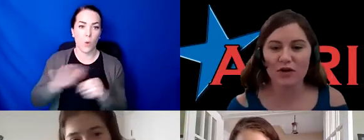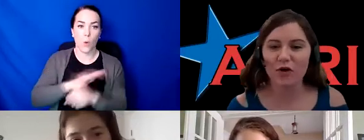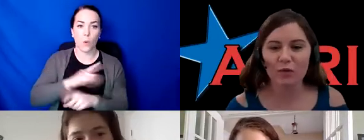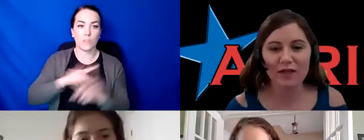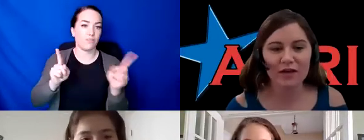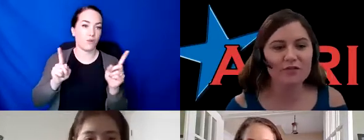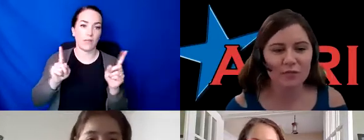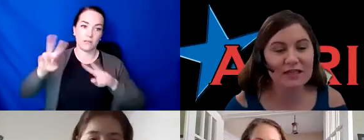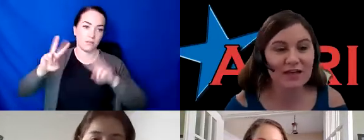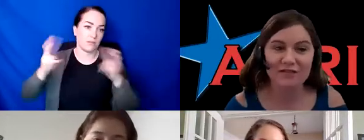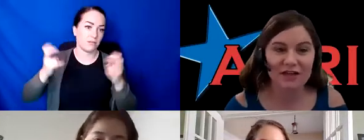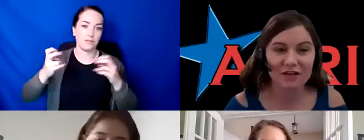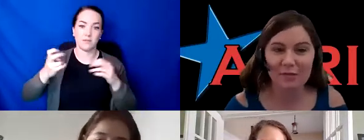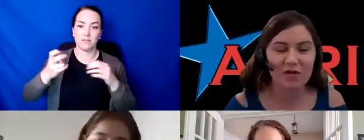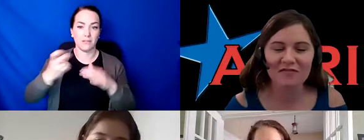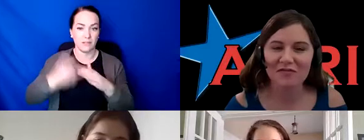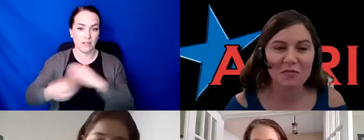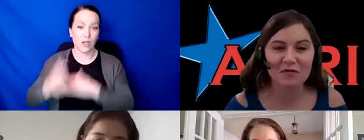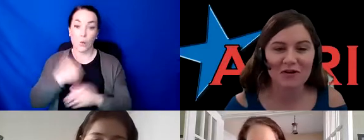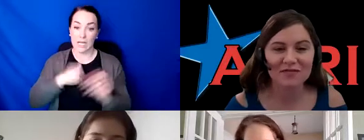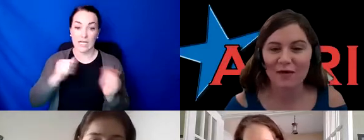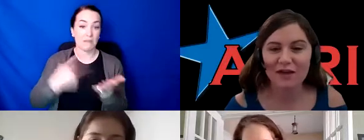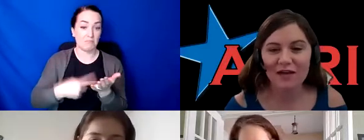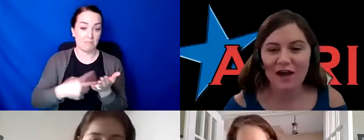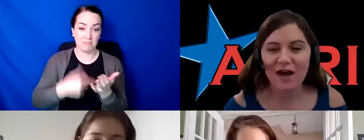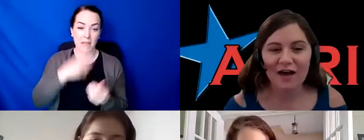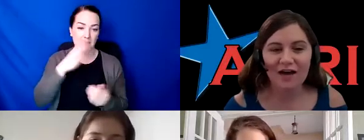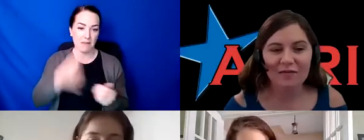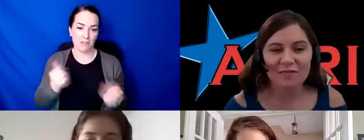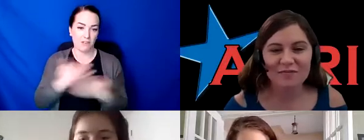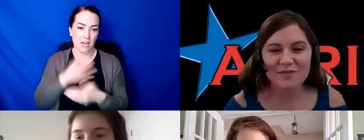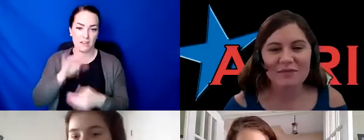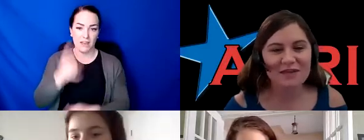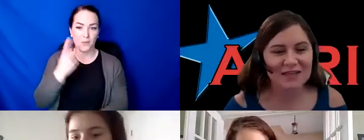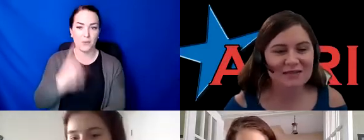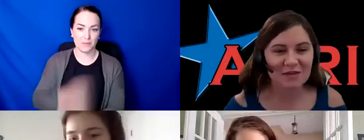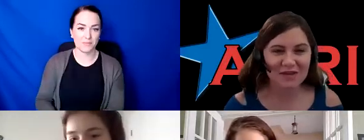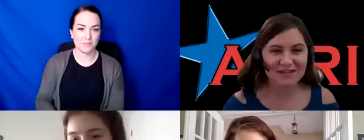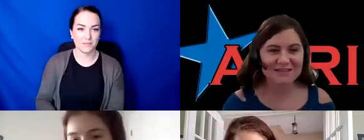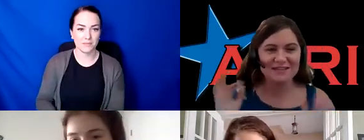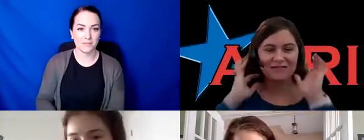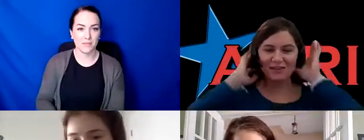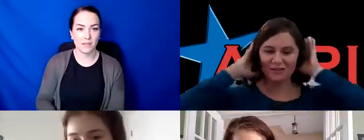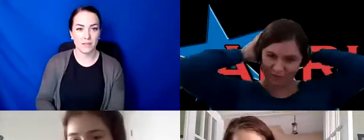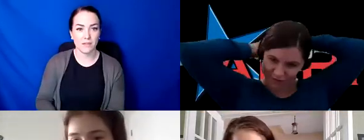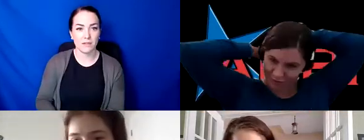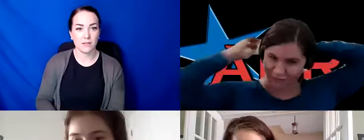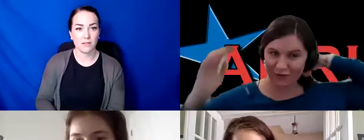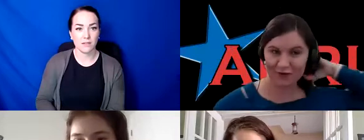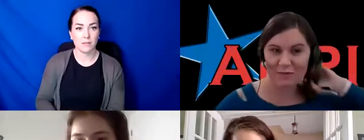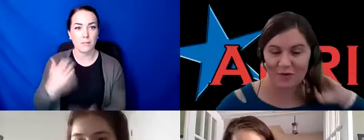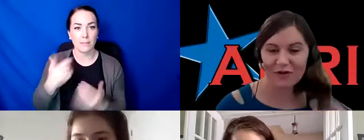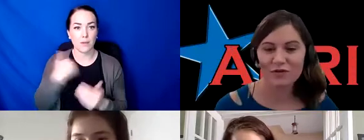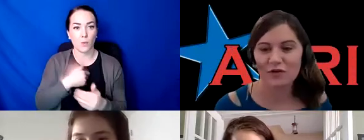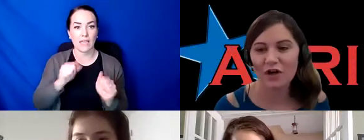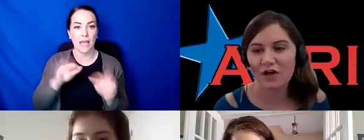hole. So we can dive down that rabbit hole. I've never been afraid of that one. So maybe that's something we can dive down a little bit further